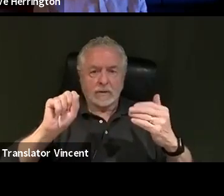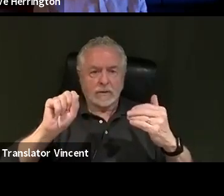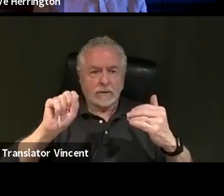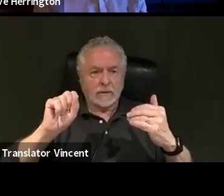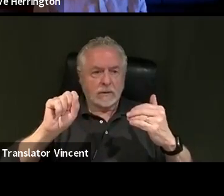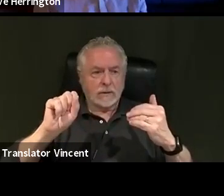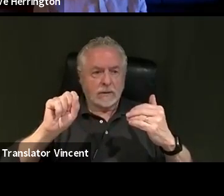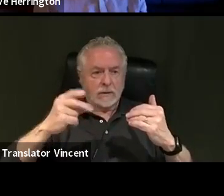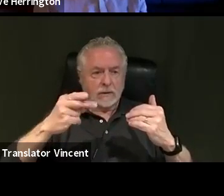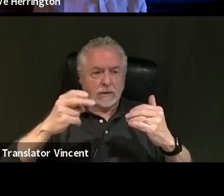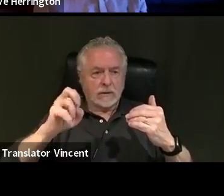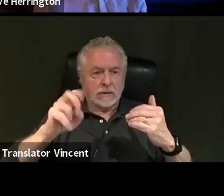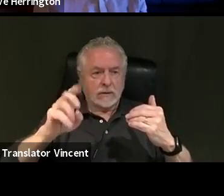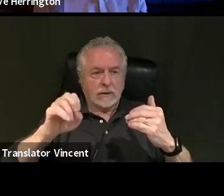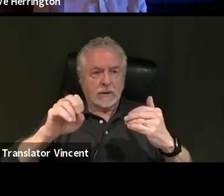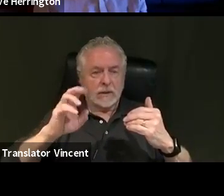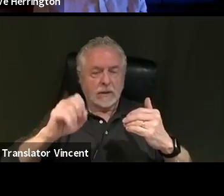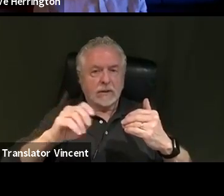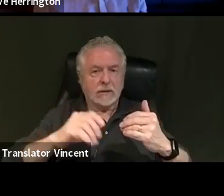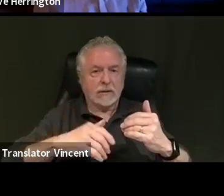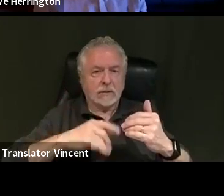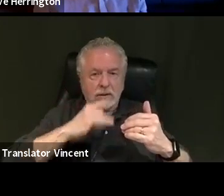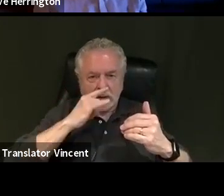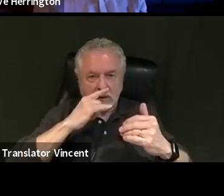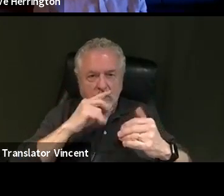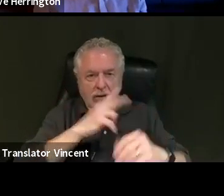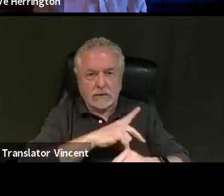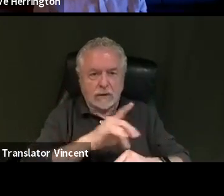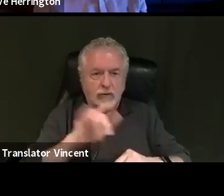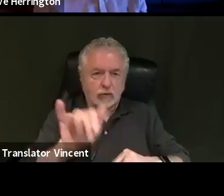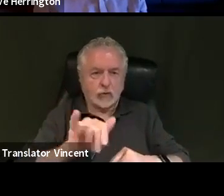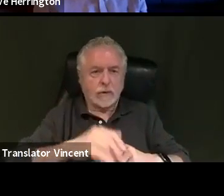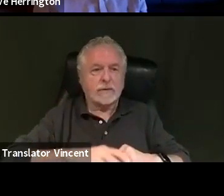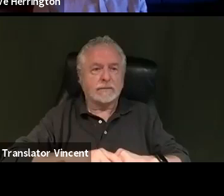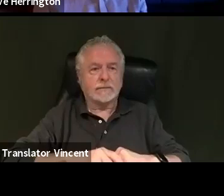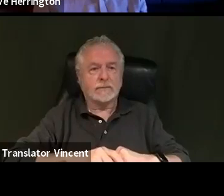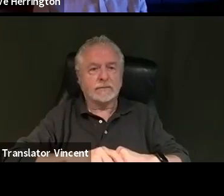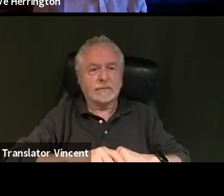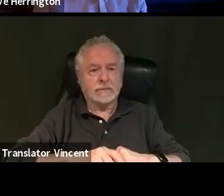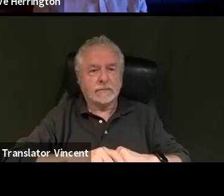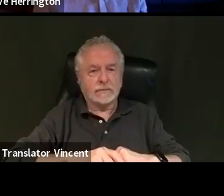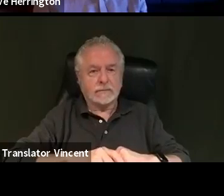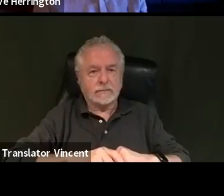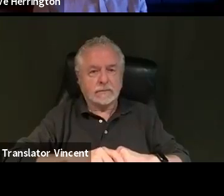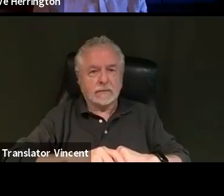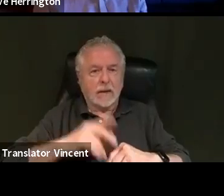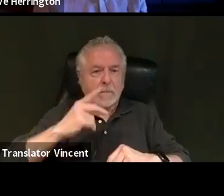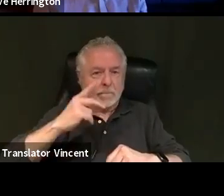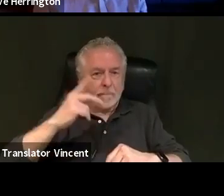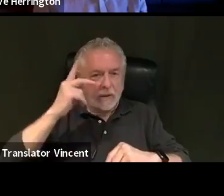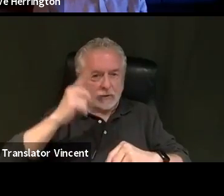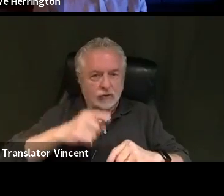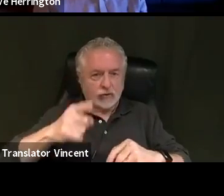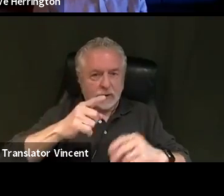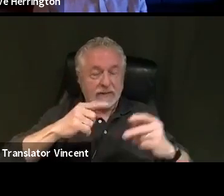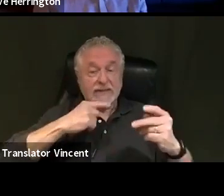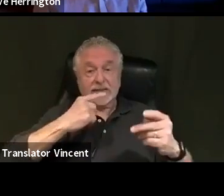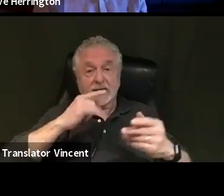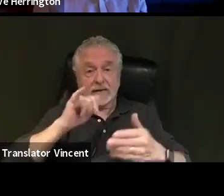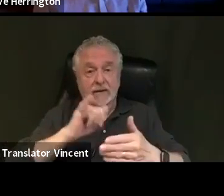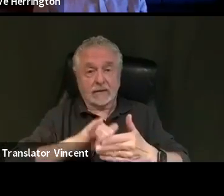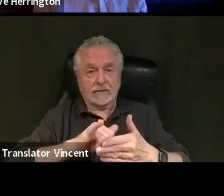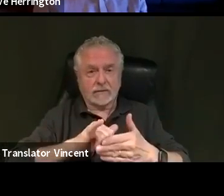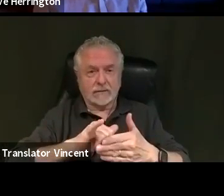too, so we share that lovely title. Um, the parents, as you guys had said,